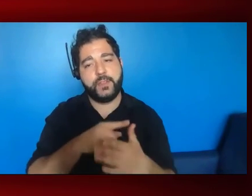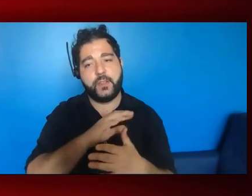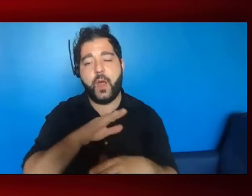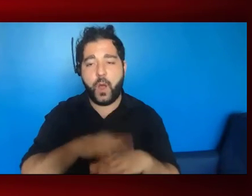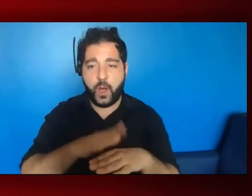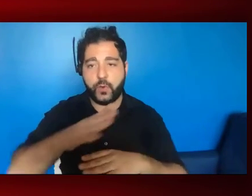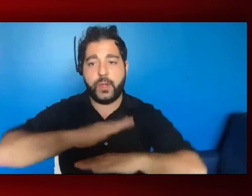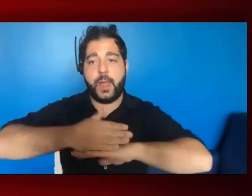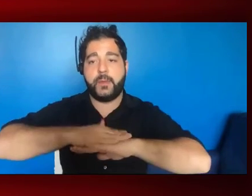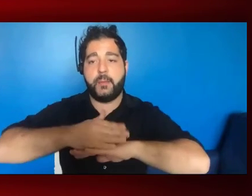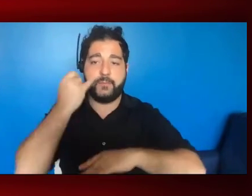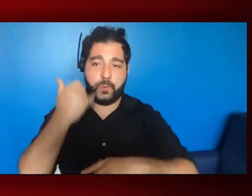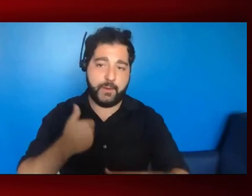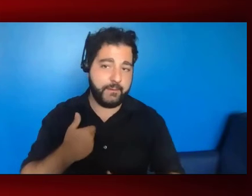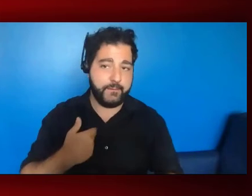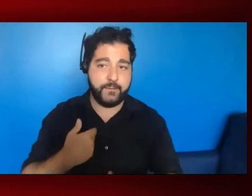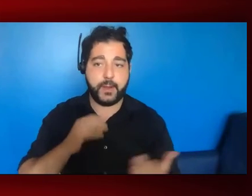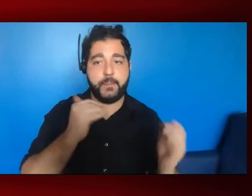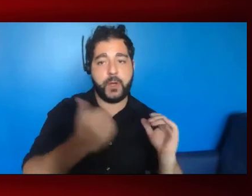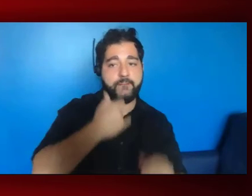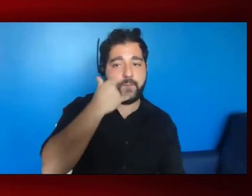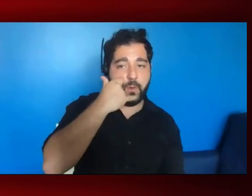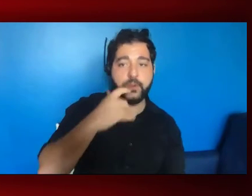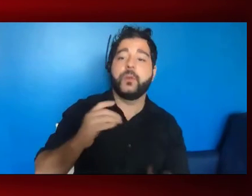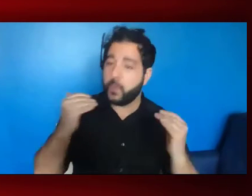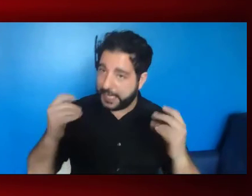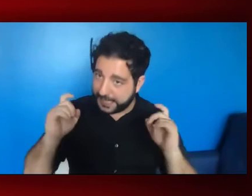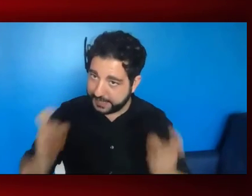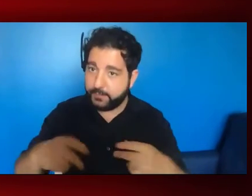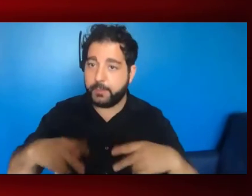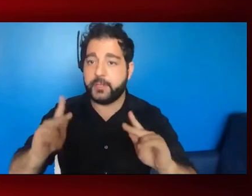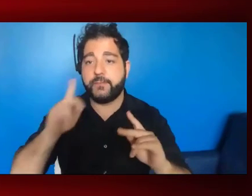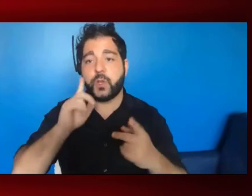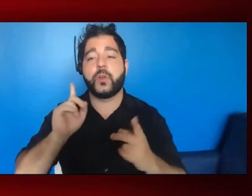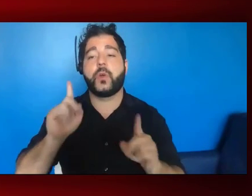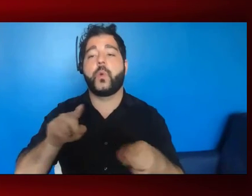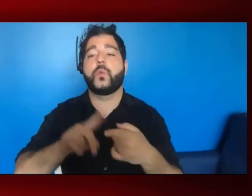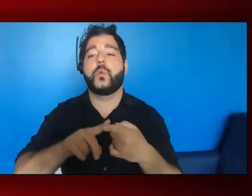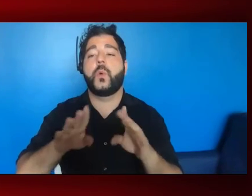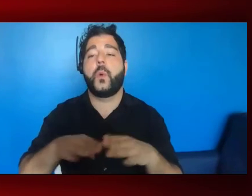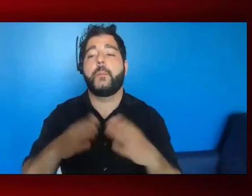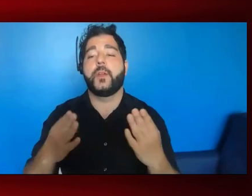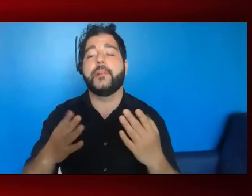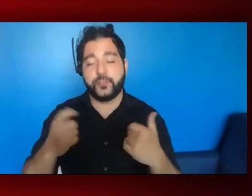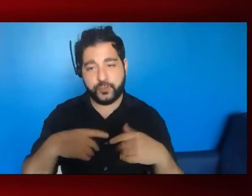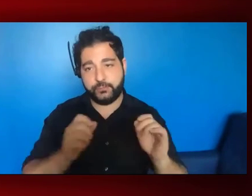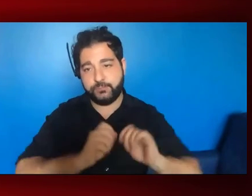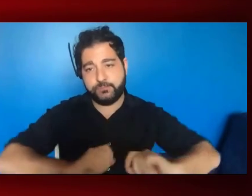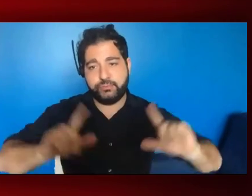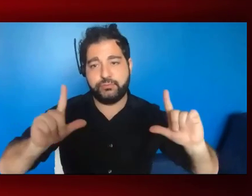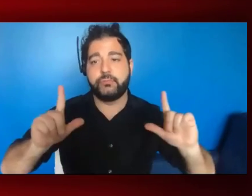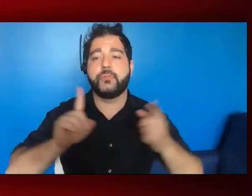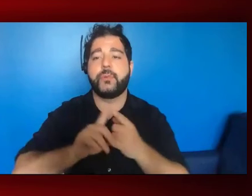or laptop if you have one. So give permission for the GoTo opener. That should take you right into the